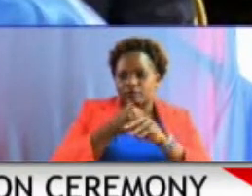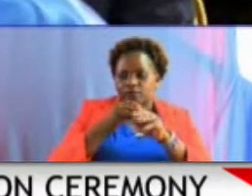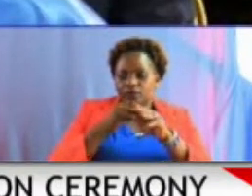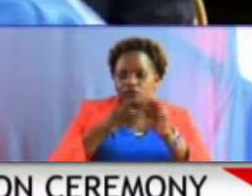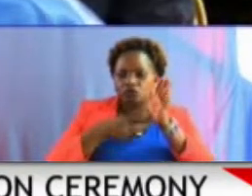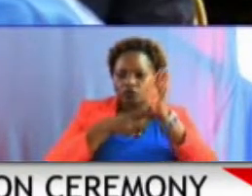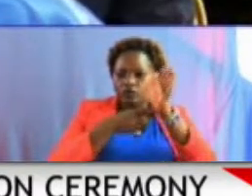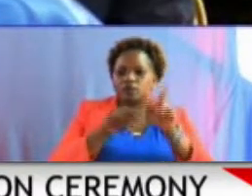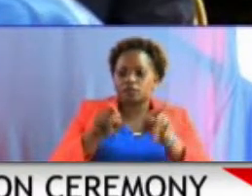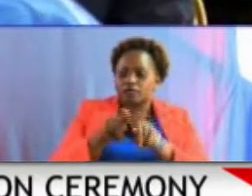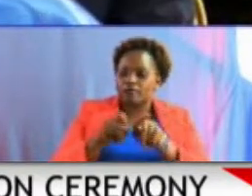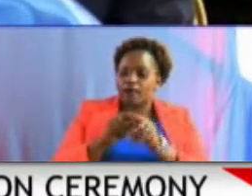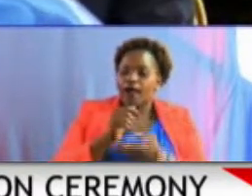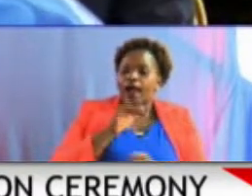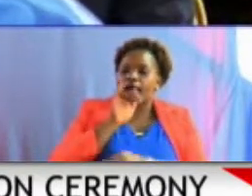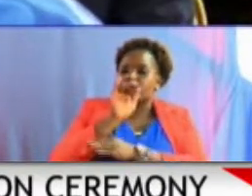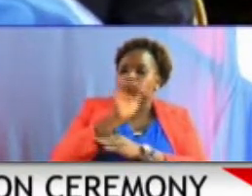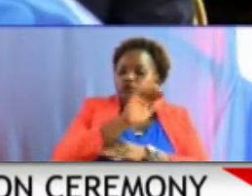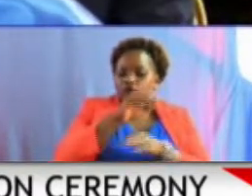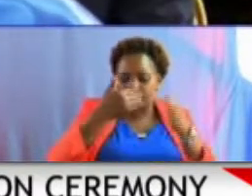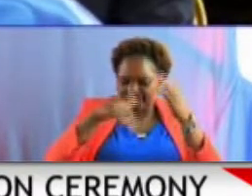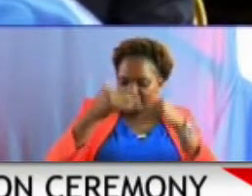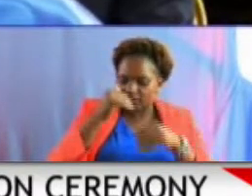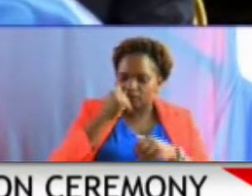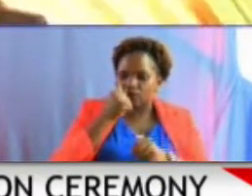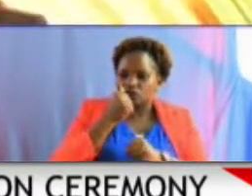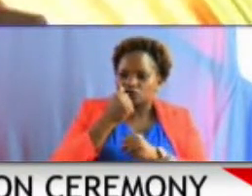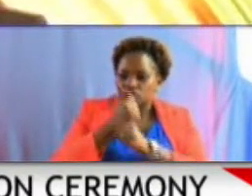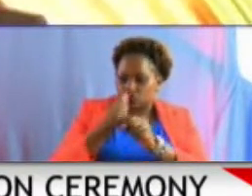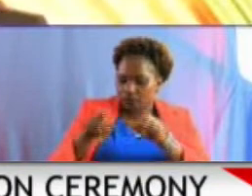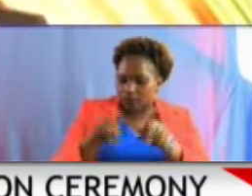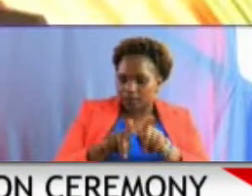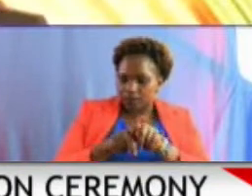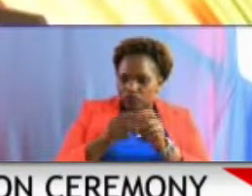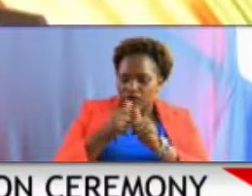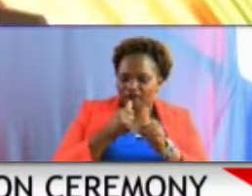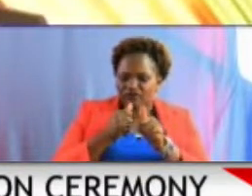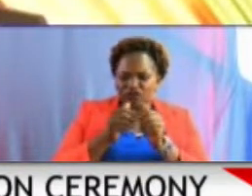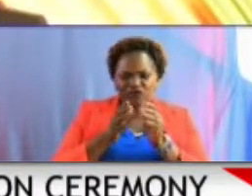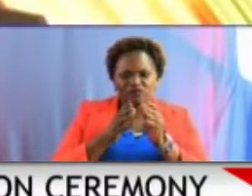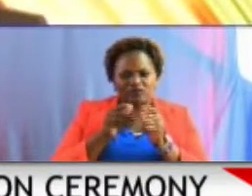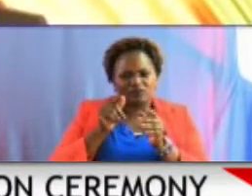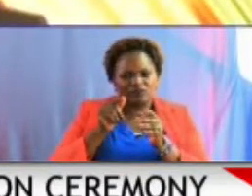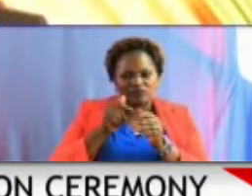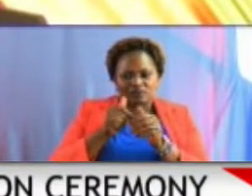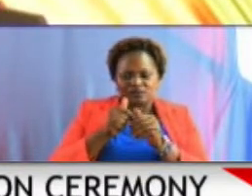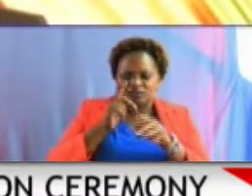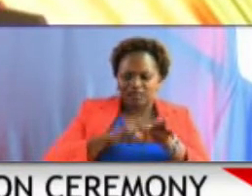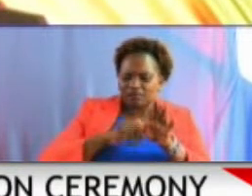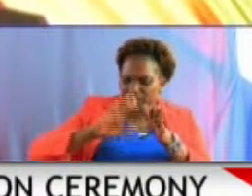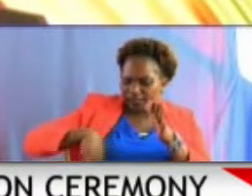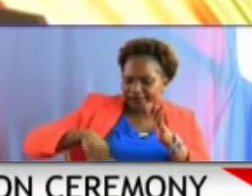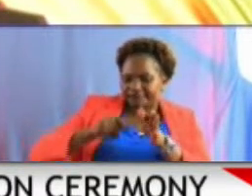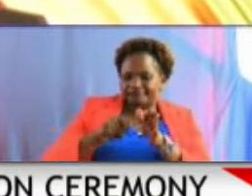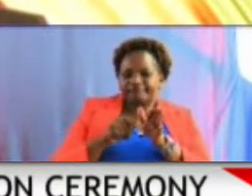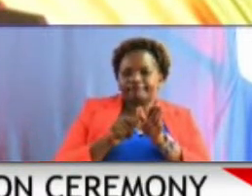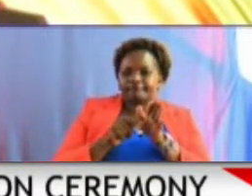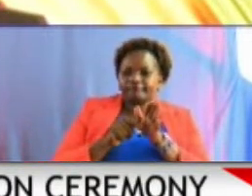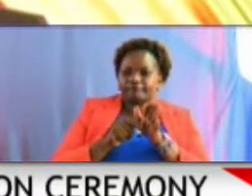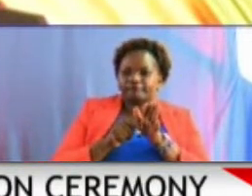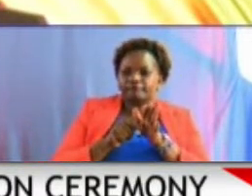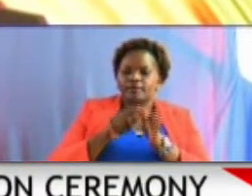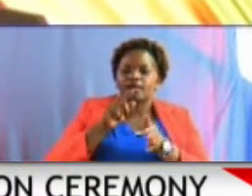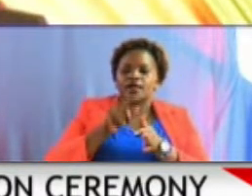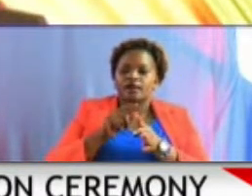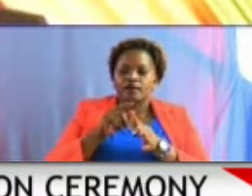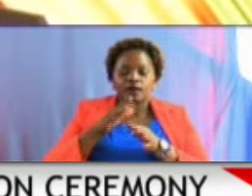urge all universities to do the same to avoid being under pressure to catch up when it is already too late. Ladies and